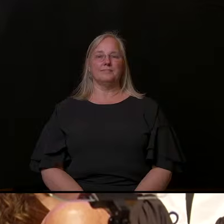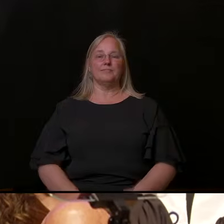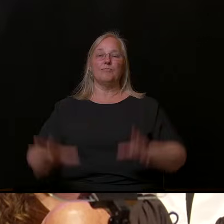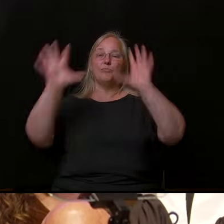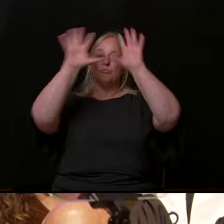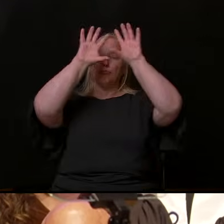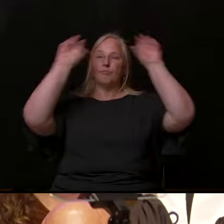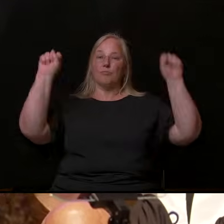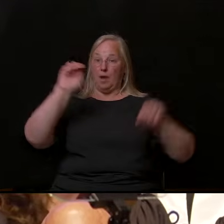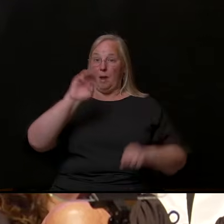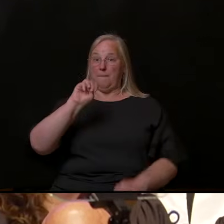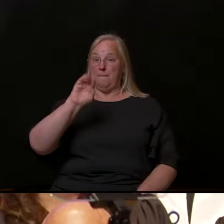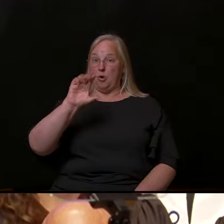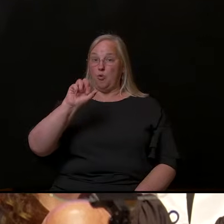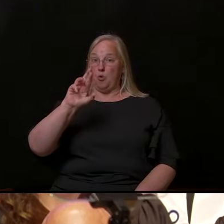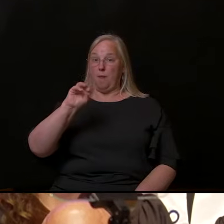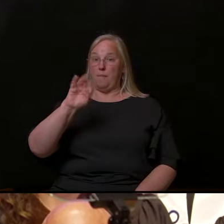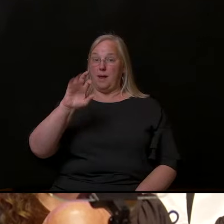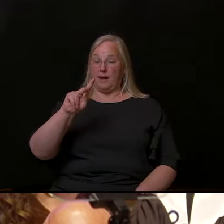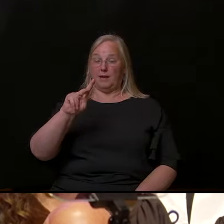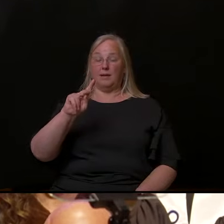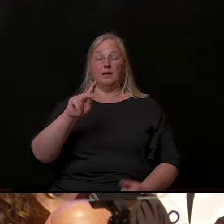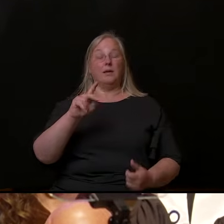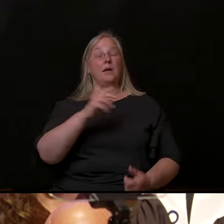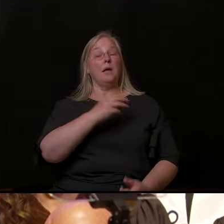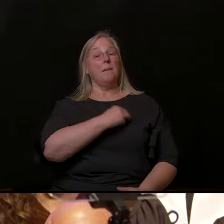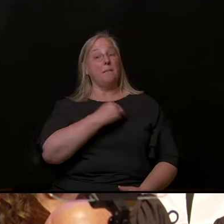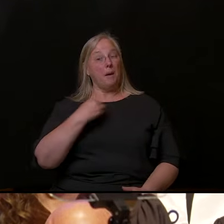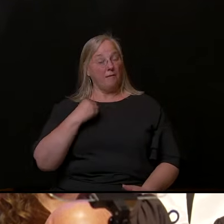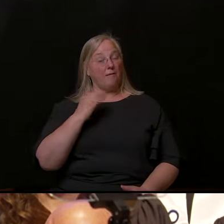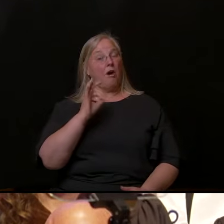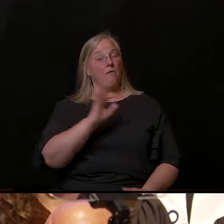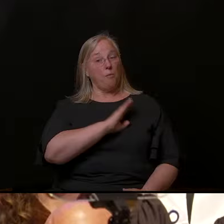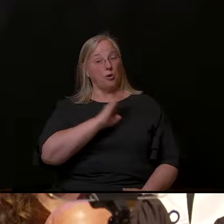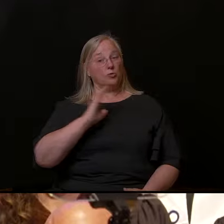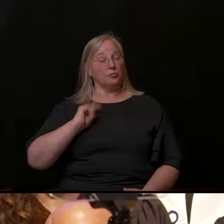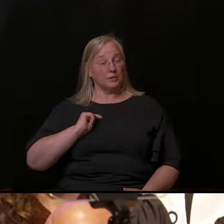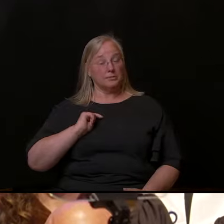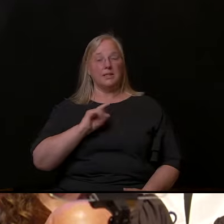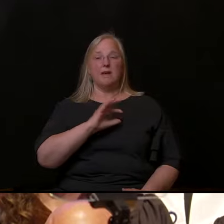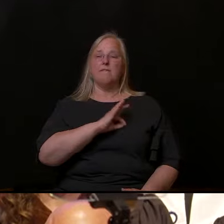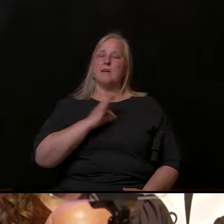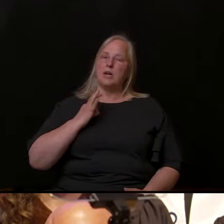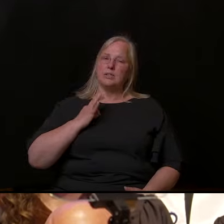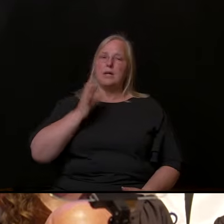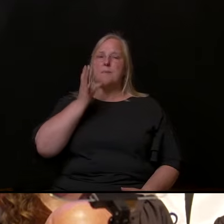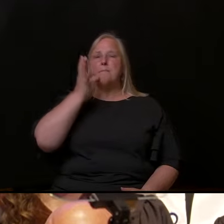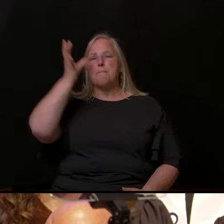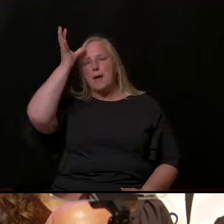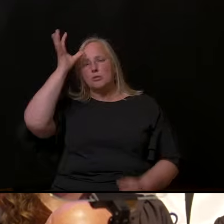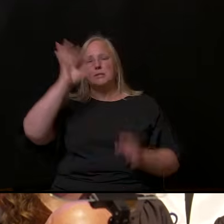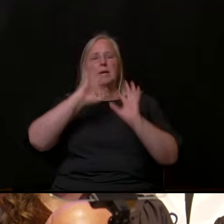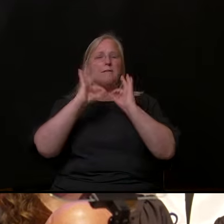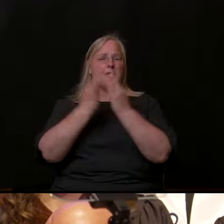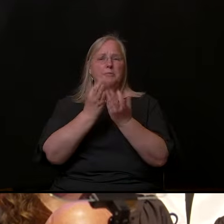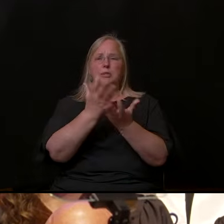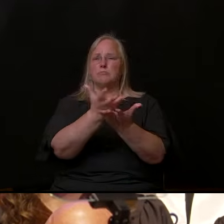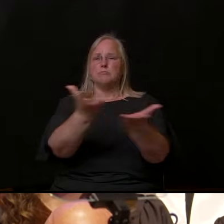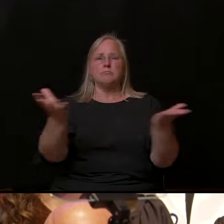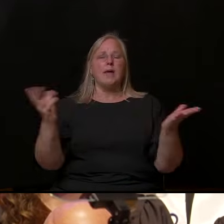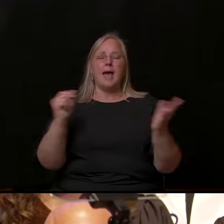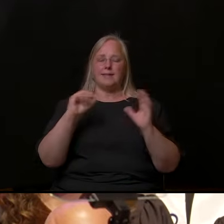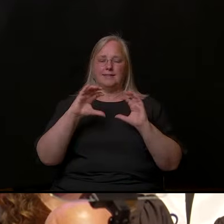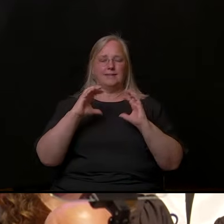President McCormick, members of the Board of Trustees, faculty, parents, families, and the class